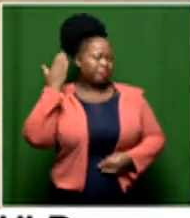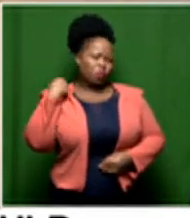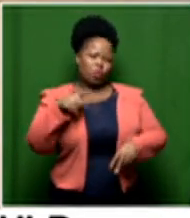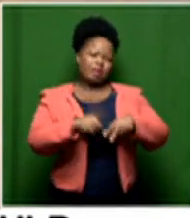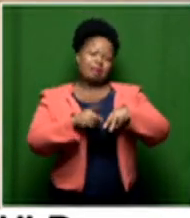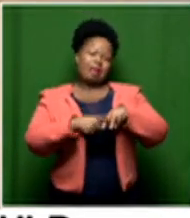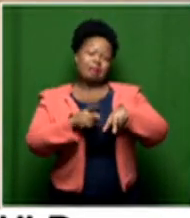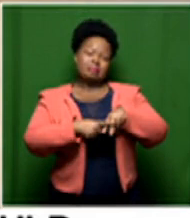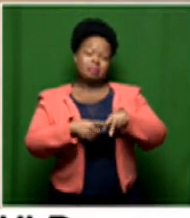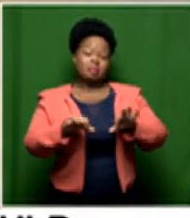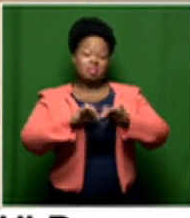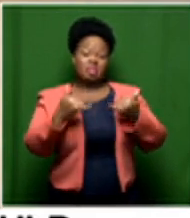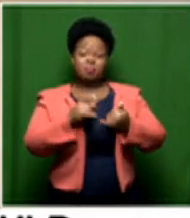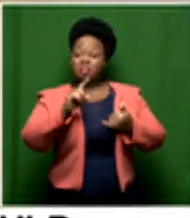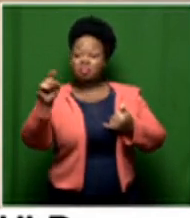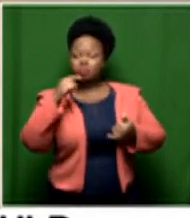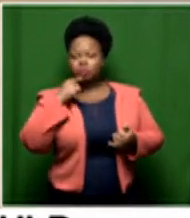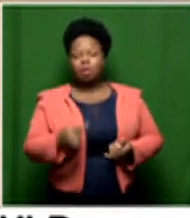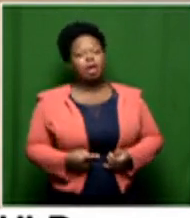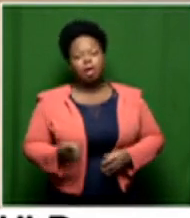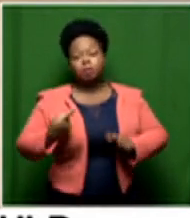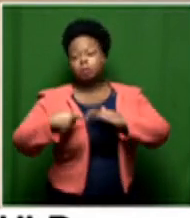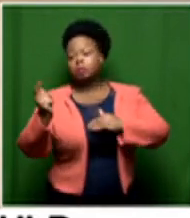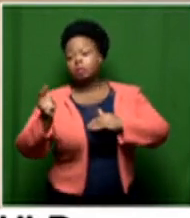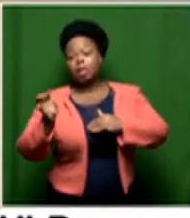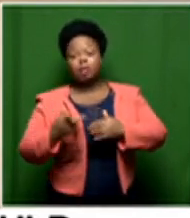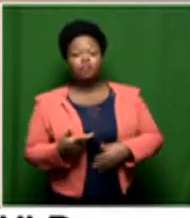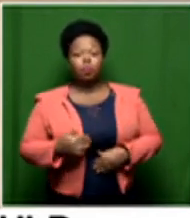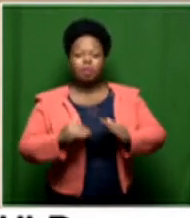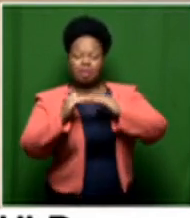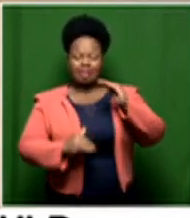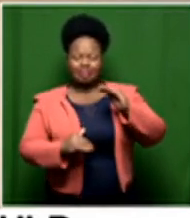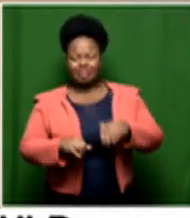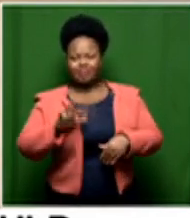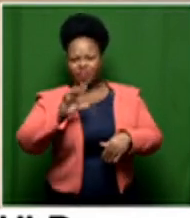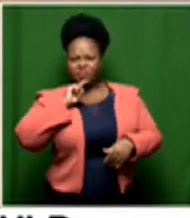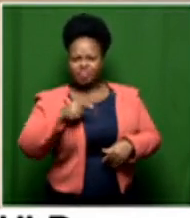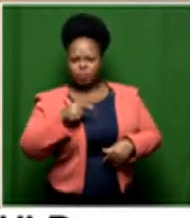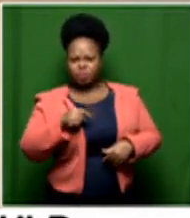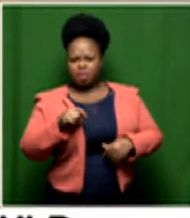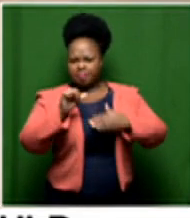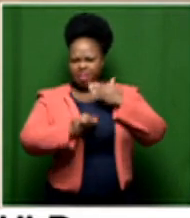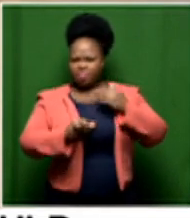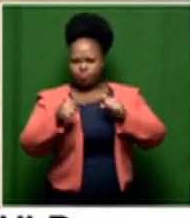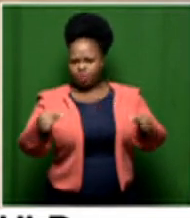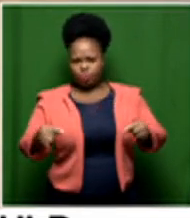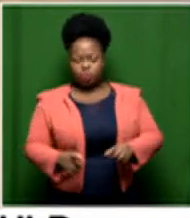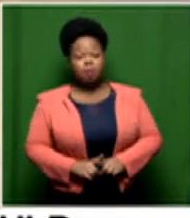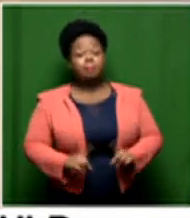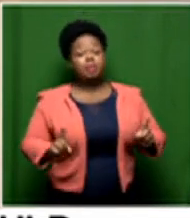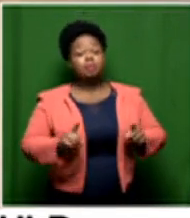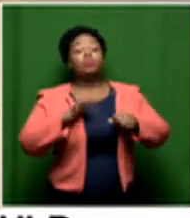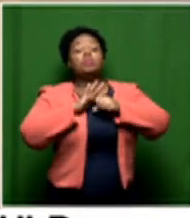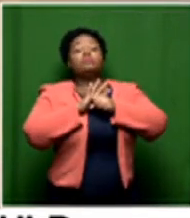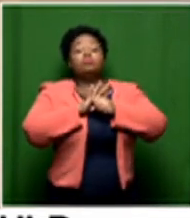AIDS, when the companies used to say, we can't sell AIDS drugs for less than 5,000 Rand a month. But when it came to